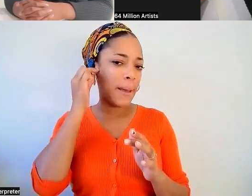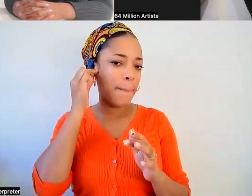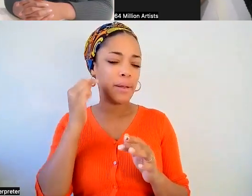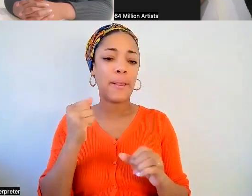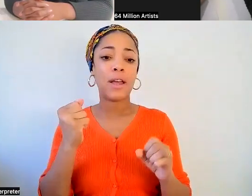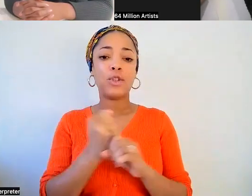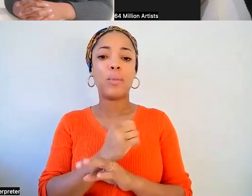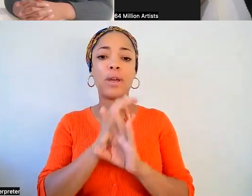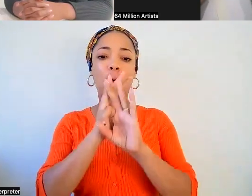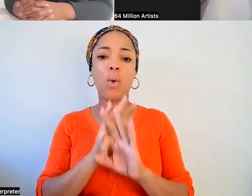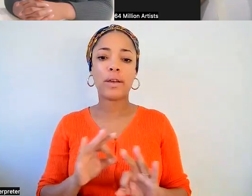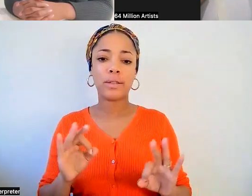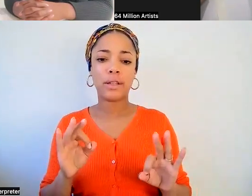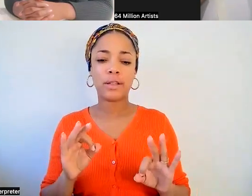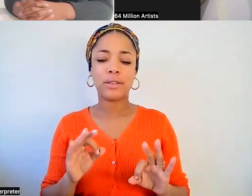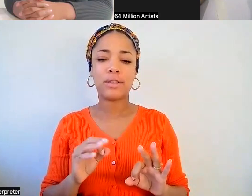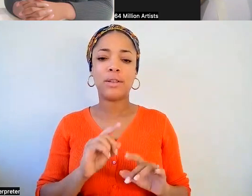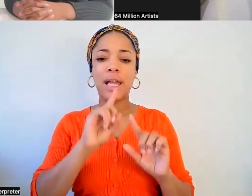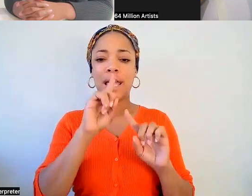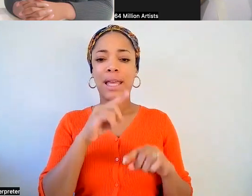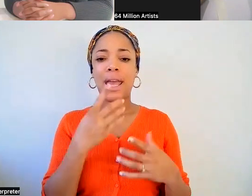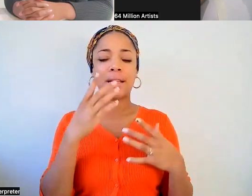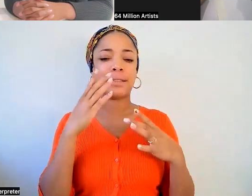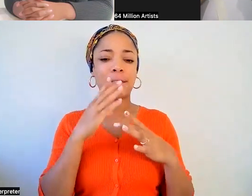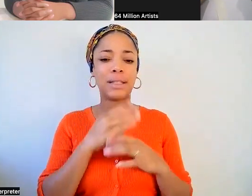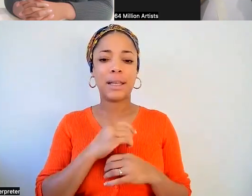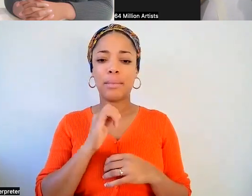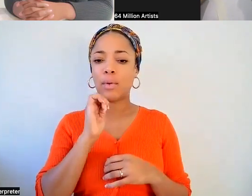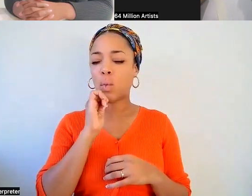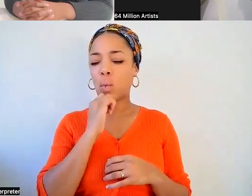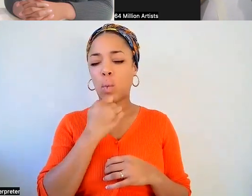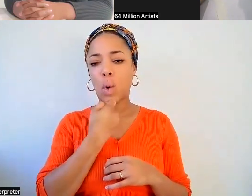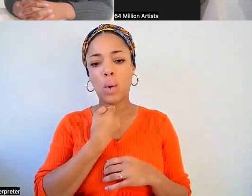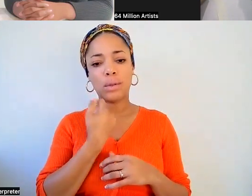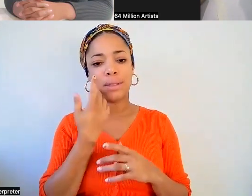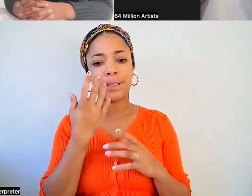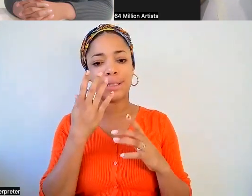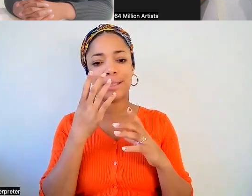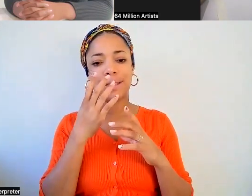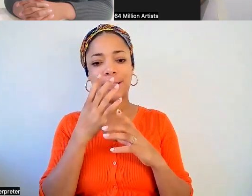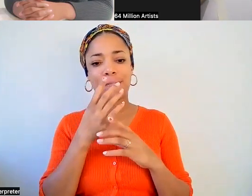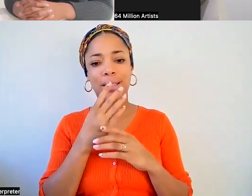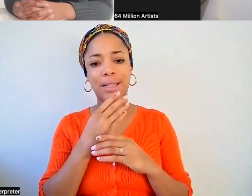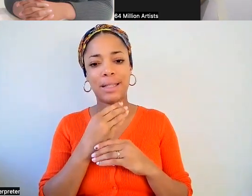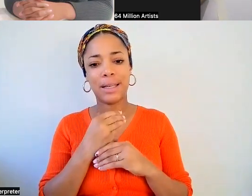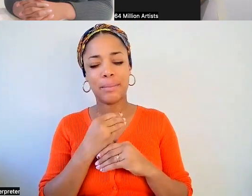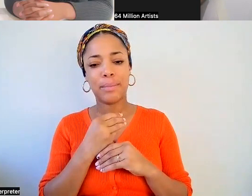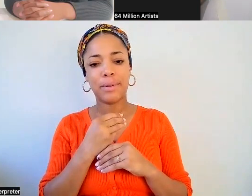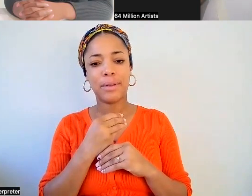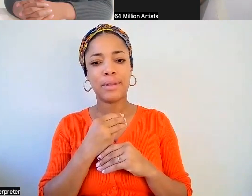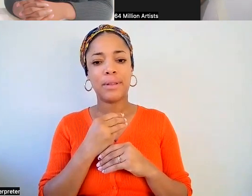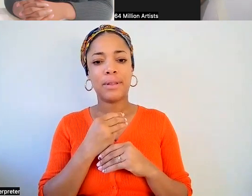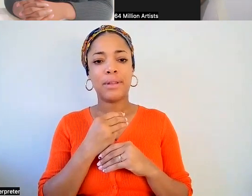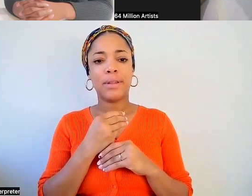do. Watch. Can't sleep, won't sleep. You can borrow this from comics, you see. What's